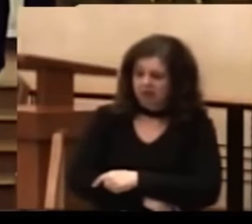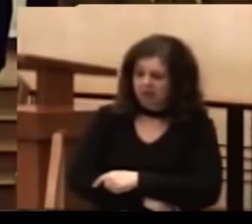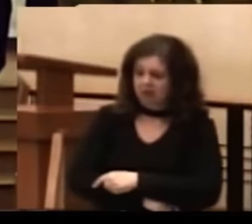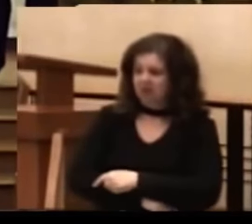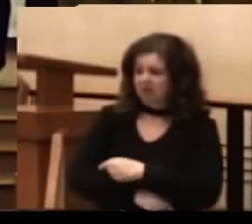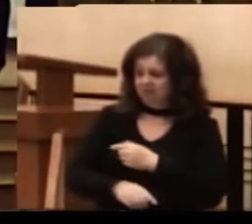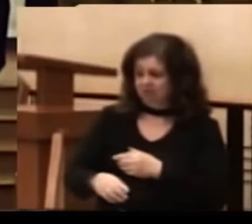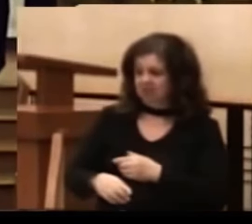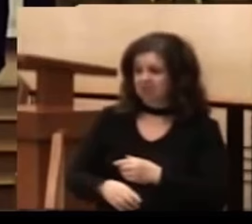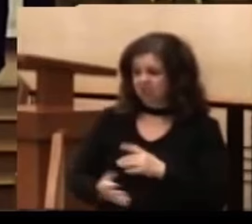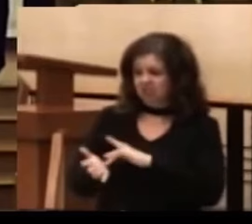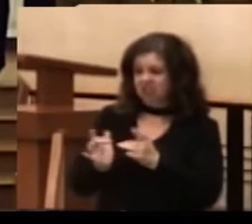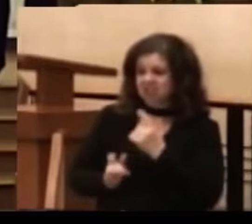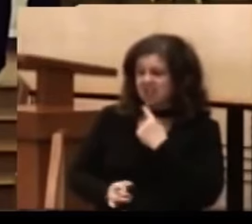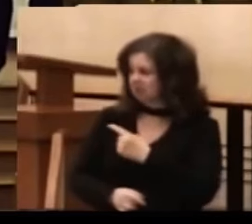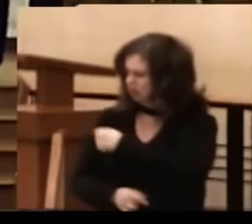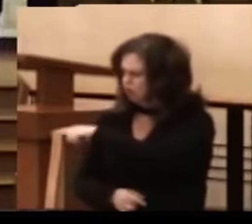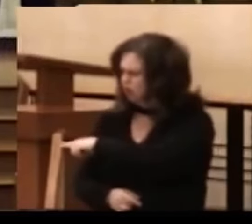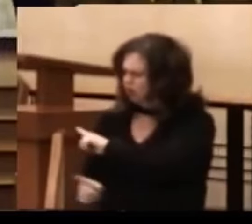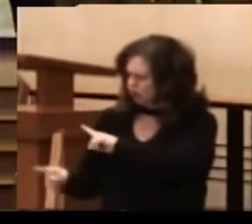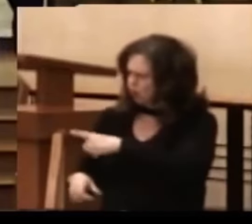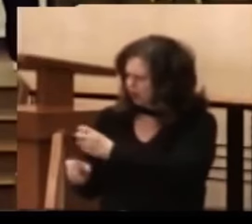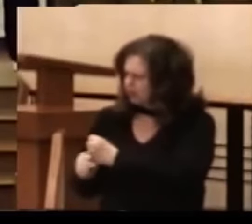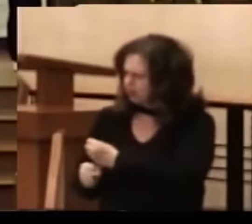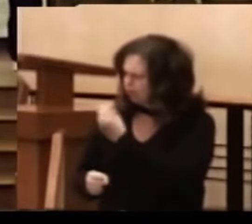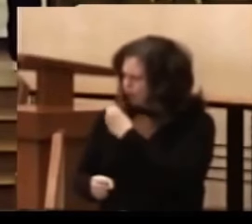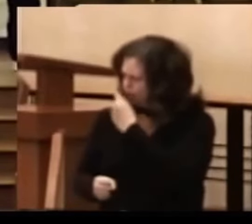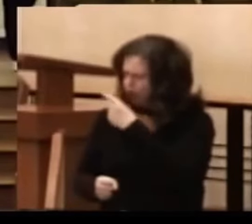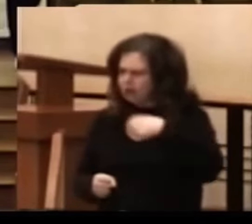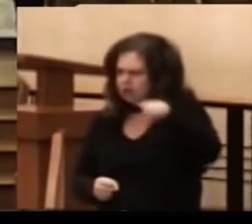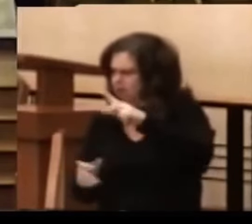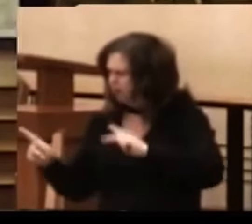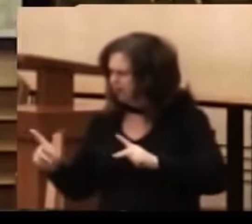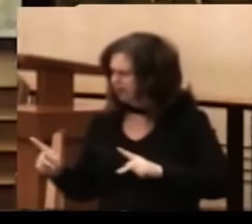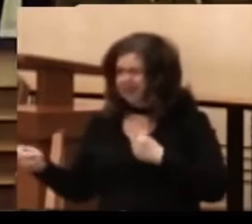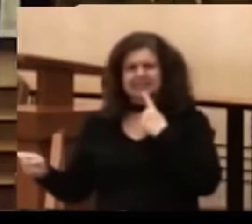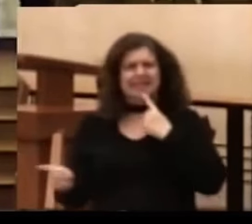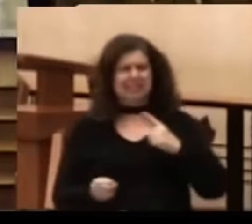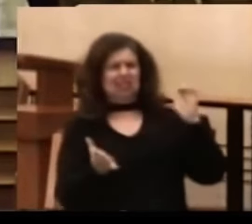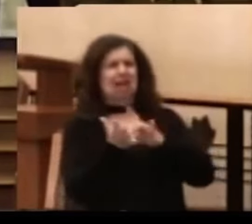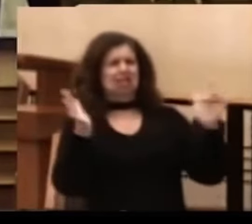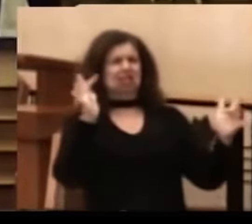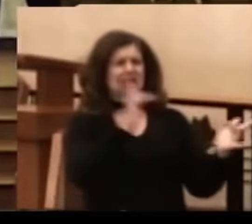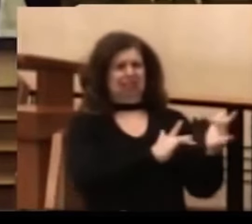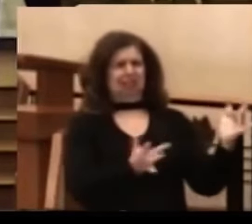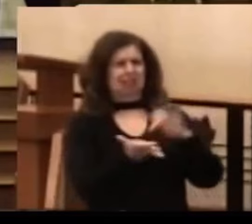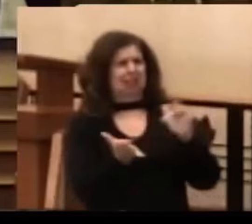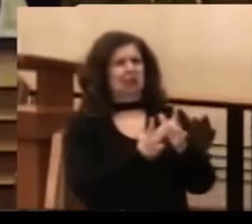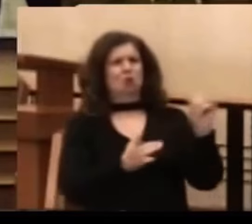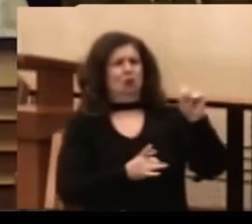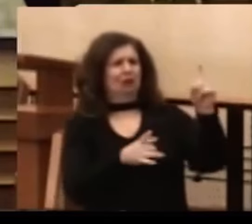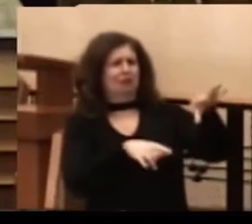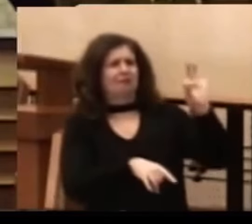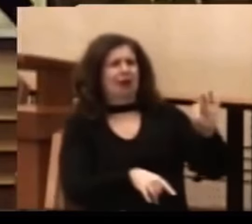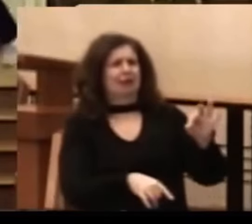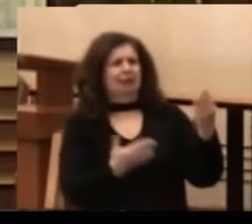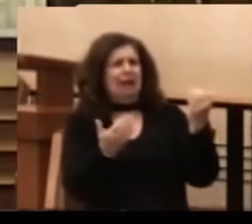get these people something to eat. And the peeps say, Jesus, where are we going to get anything to eat?